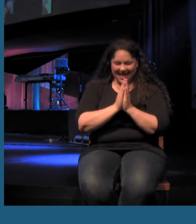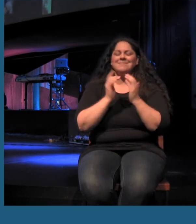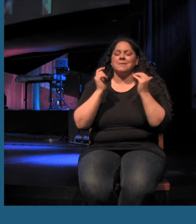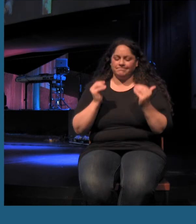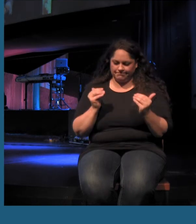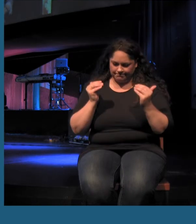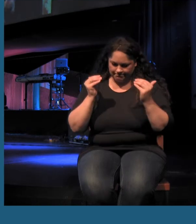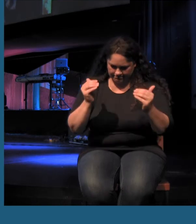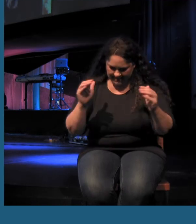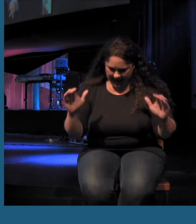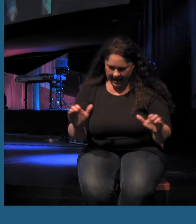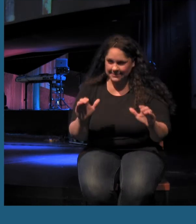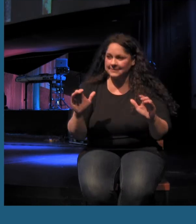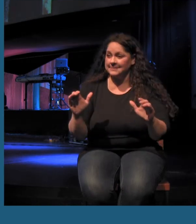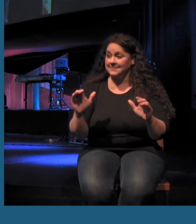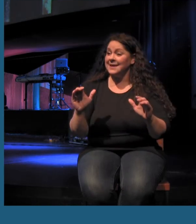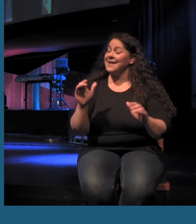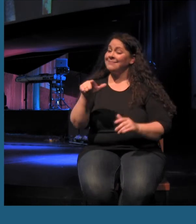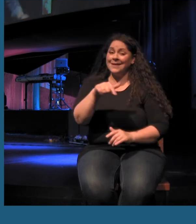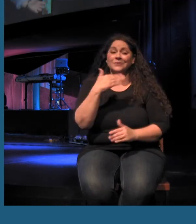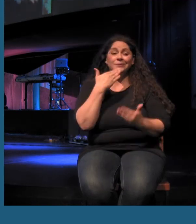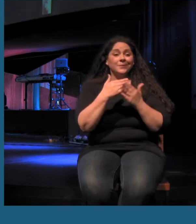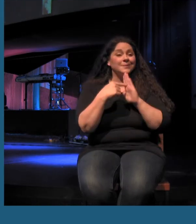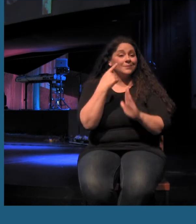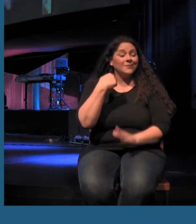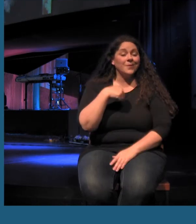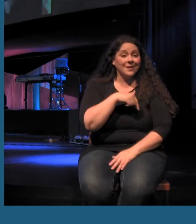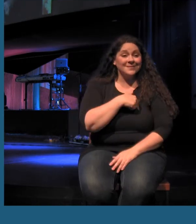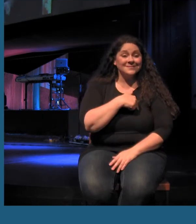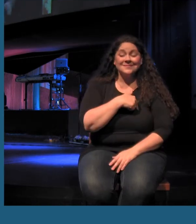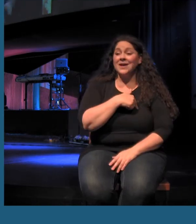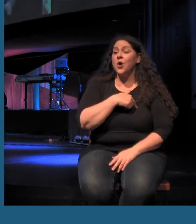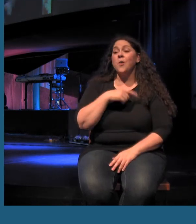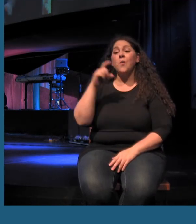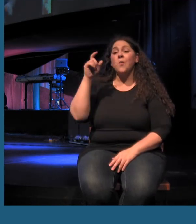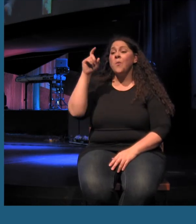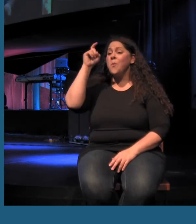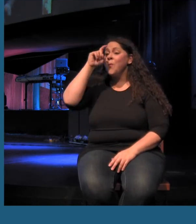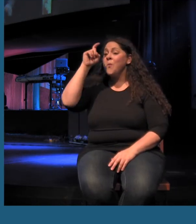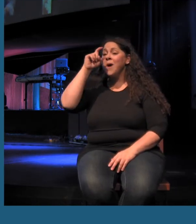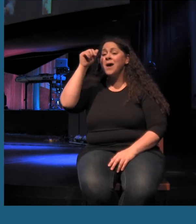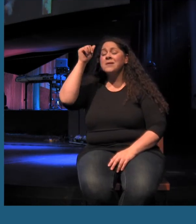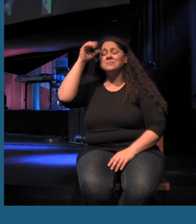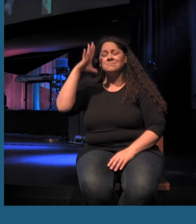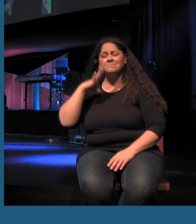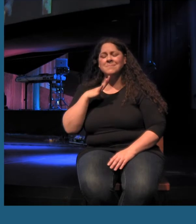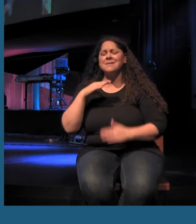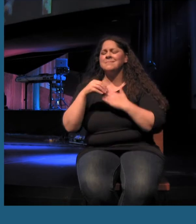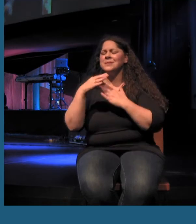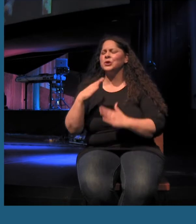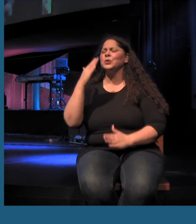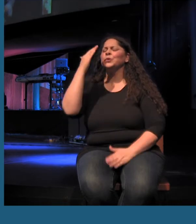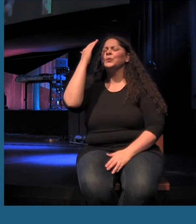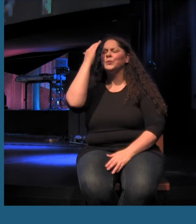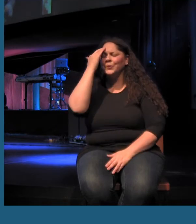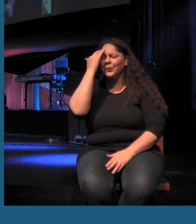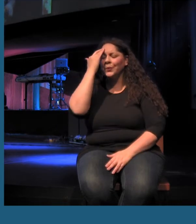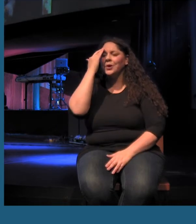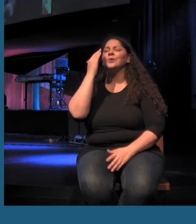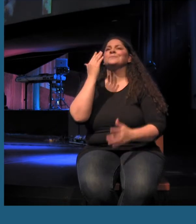act. Great example for us. He was a wise leader. Wise leaders know when to wait, they know when to ask, and they know when to